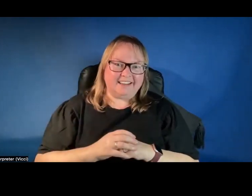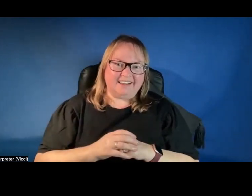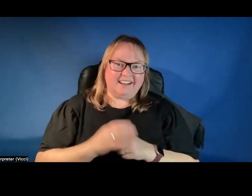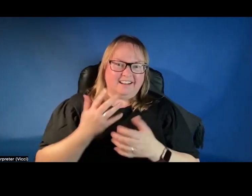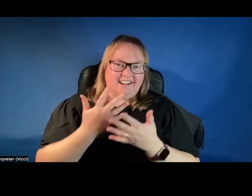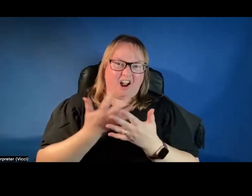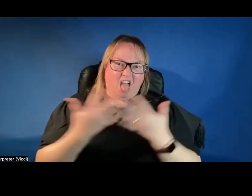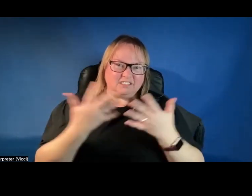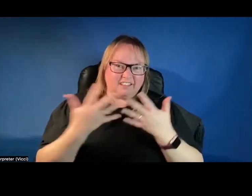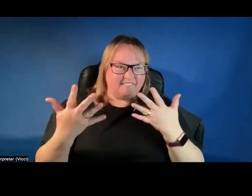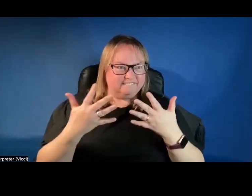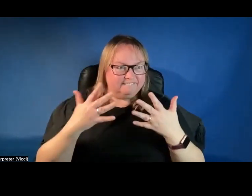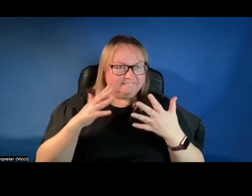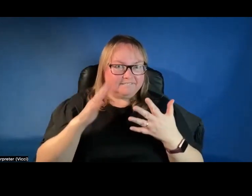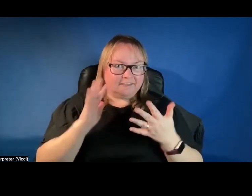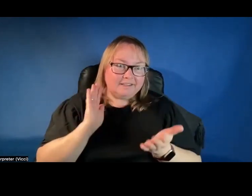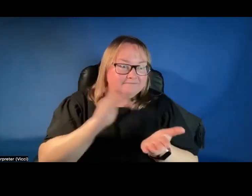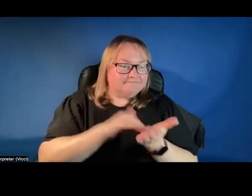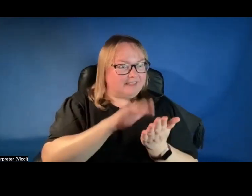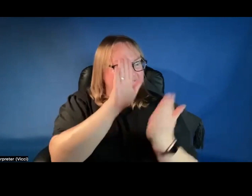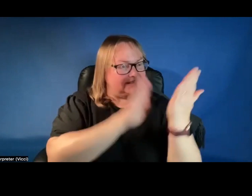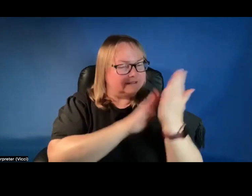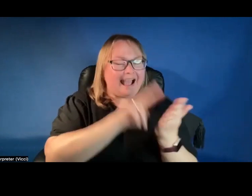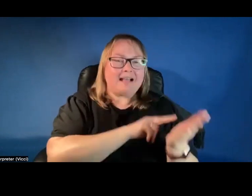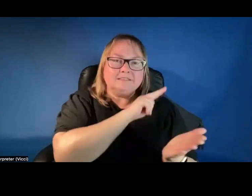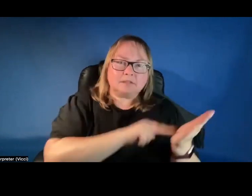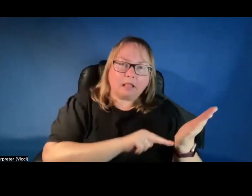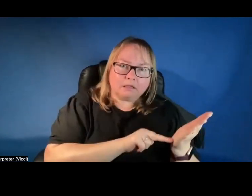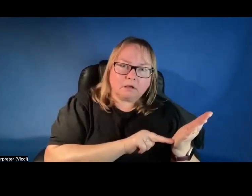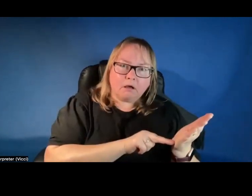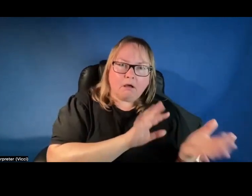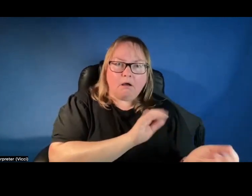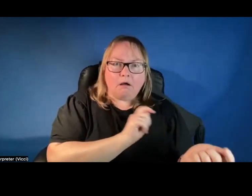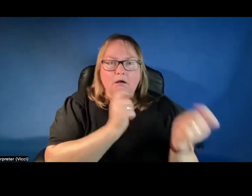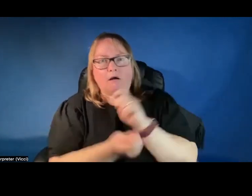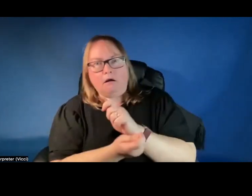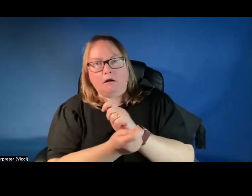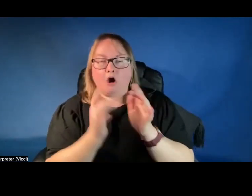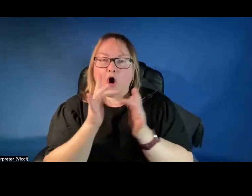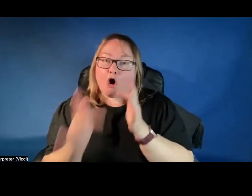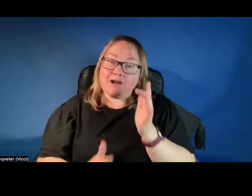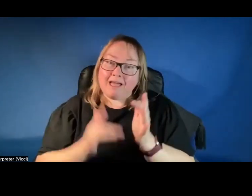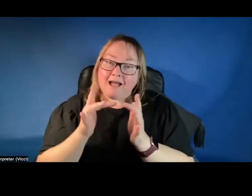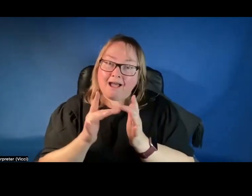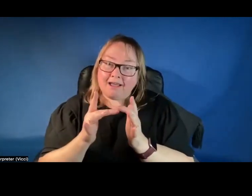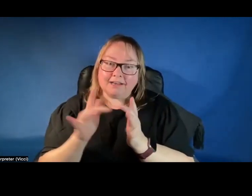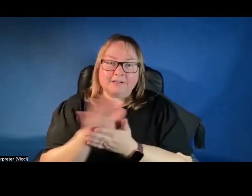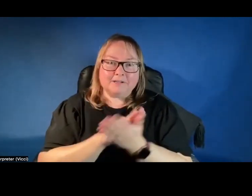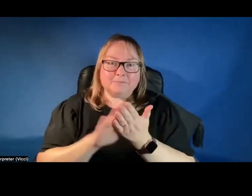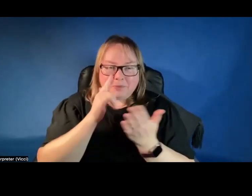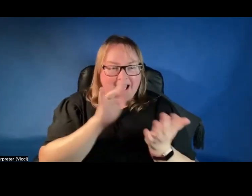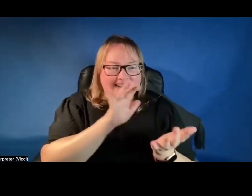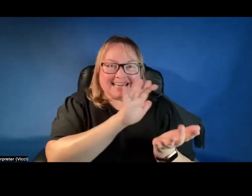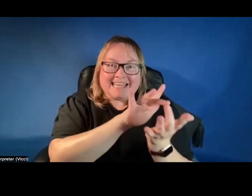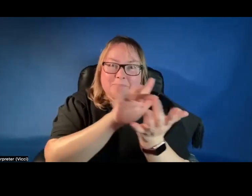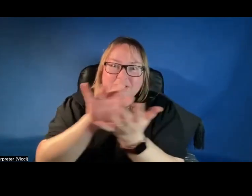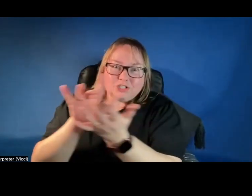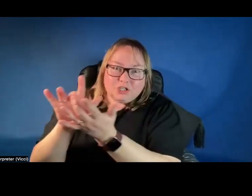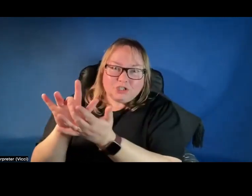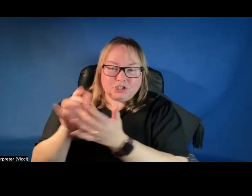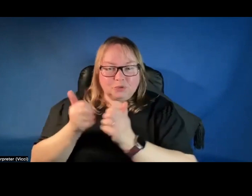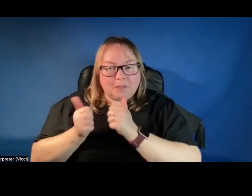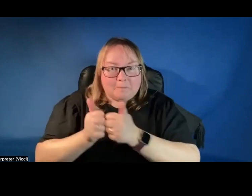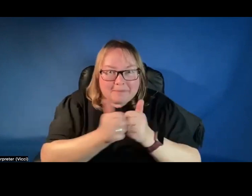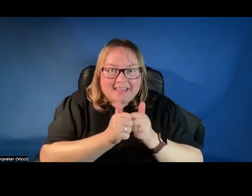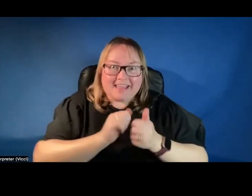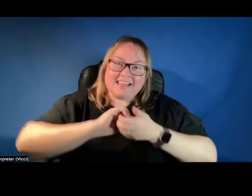were canceled. And this became a way for us to keep in touch with peers and